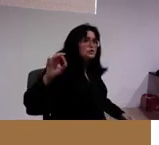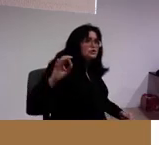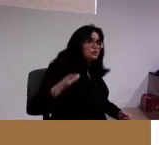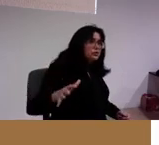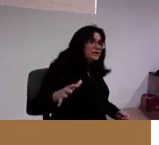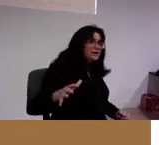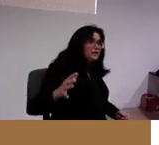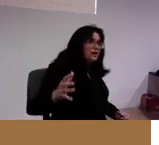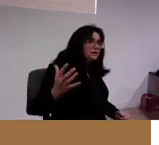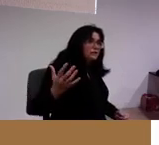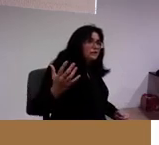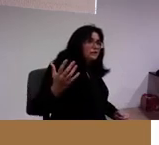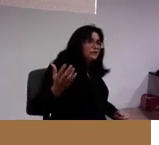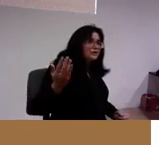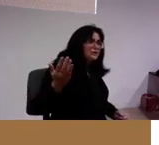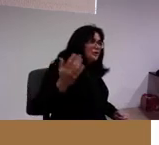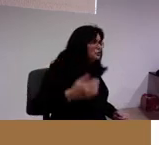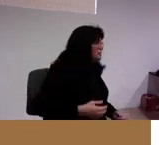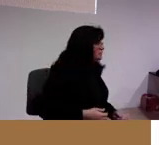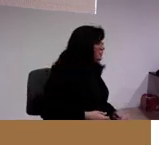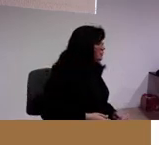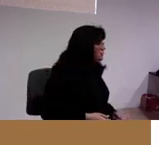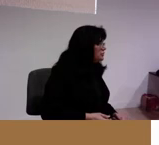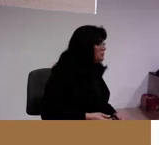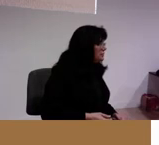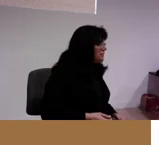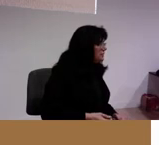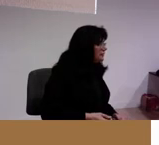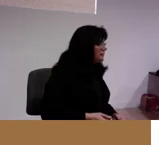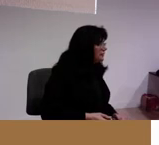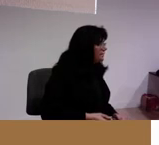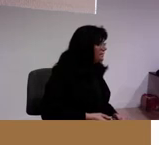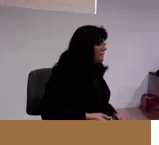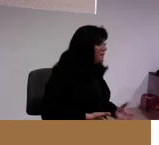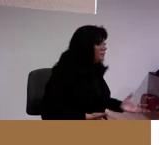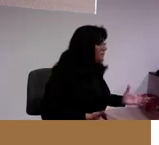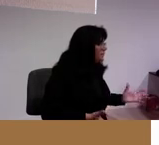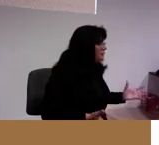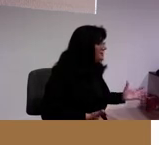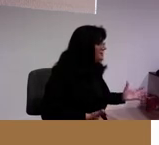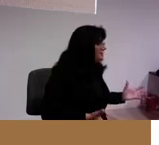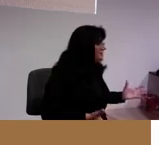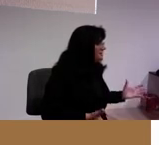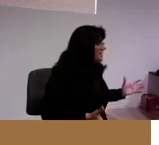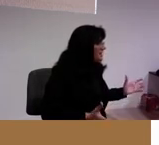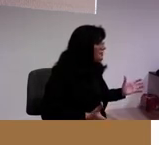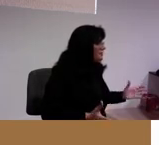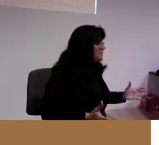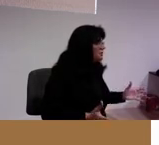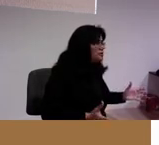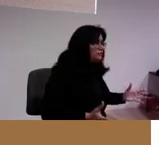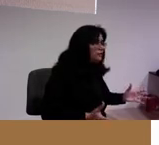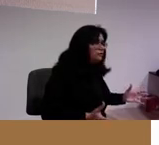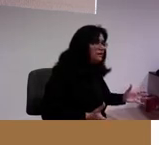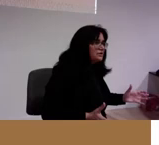you know a story, you have, you know, a choice about what to do with it, anthropology has over